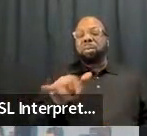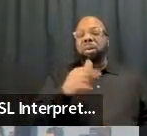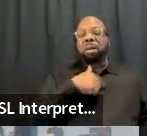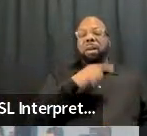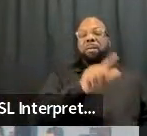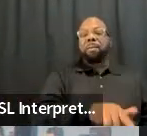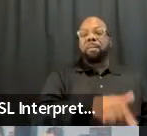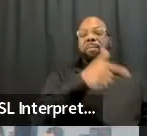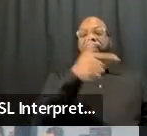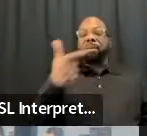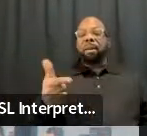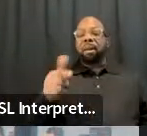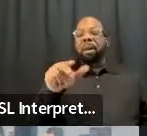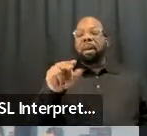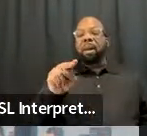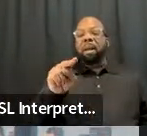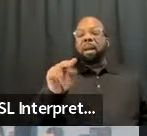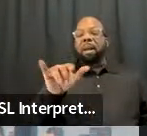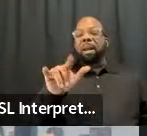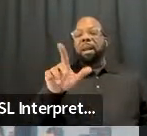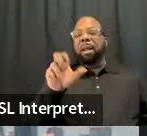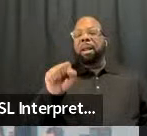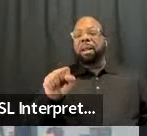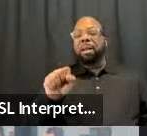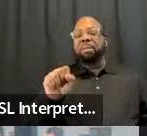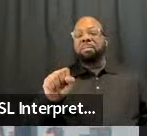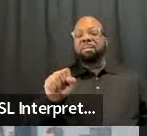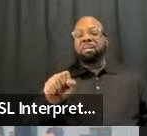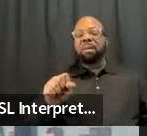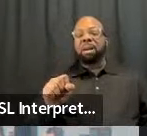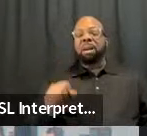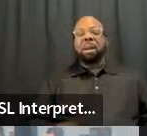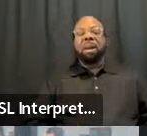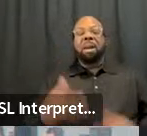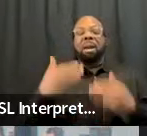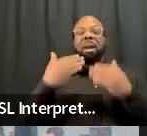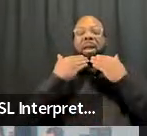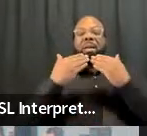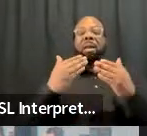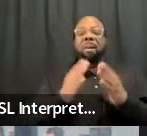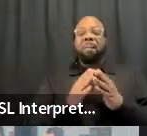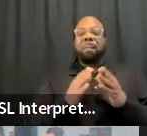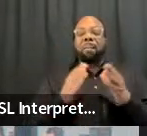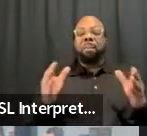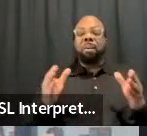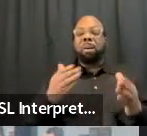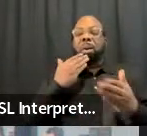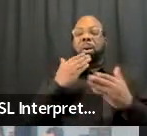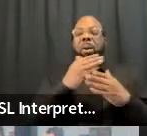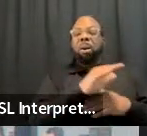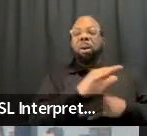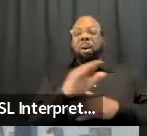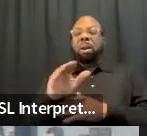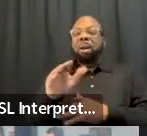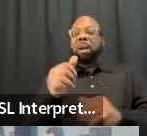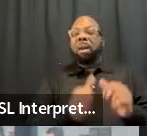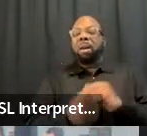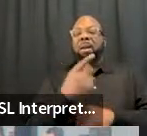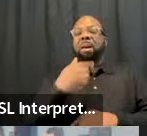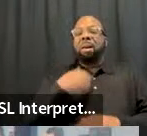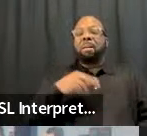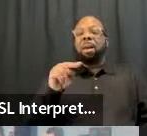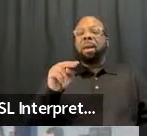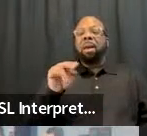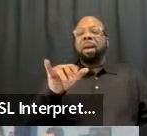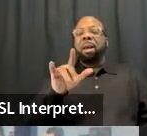Nihilus Klingel to continue the presentation. Thank you so much. Good evening, everyone. My name is Nihilus